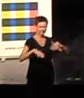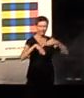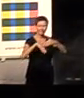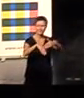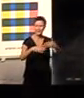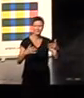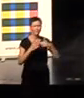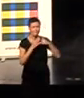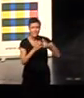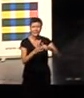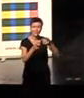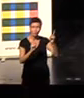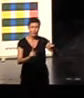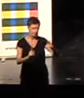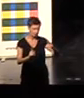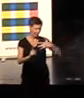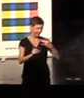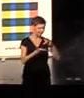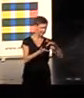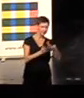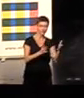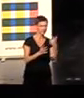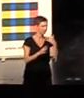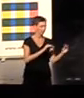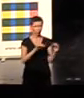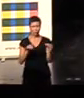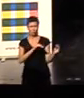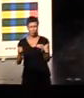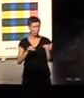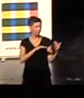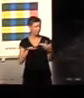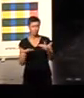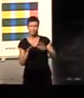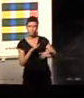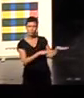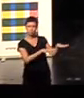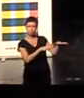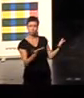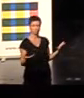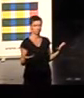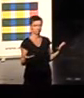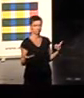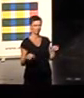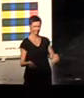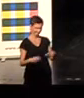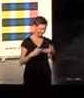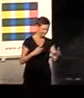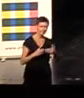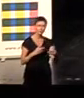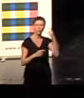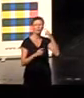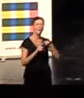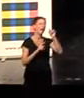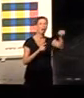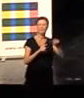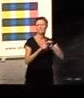millions of people will be on the move in the century een voordeel thinking that and arrival of to